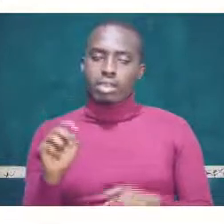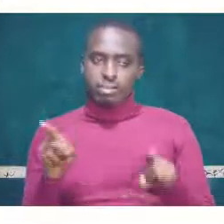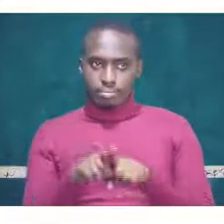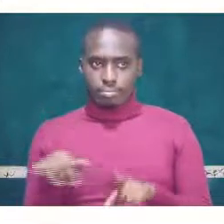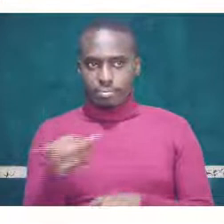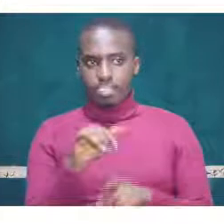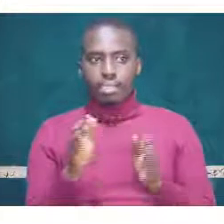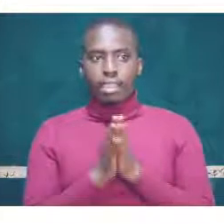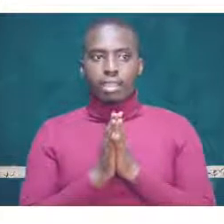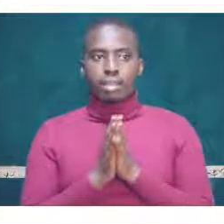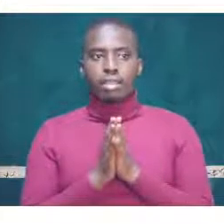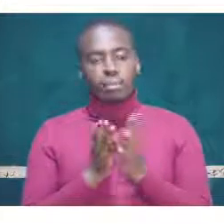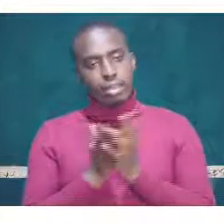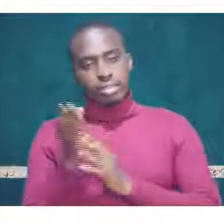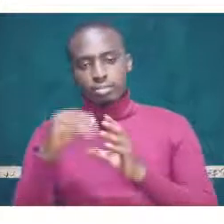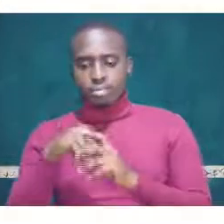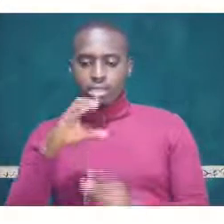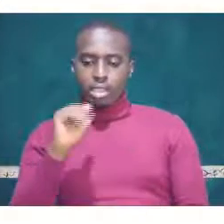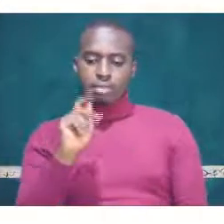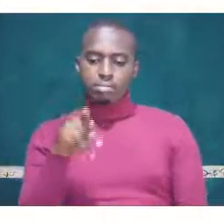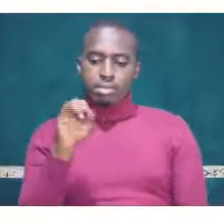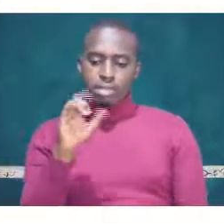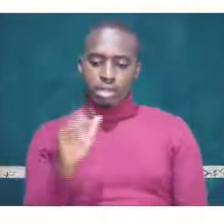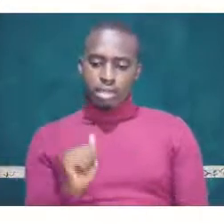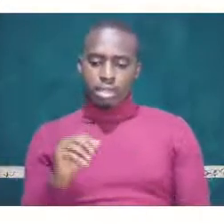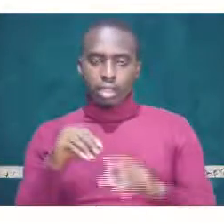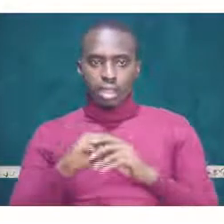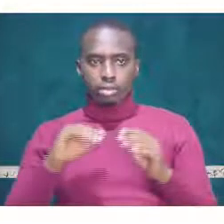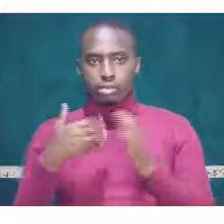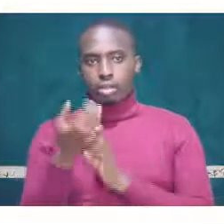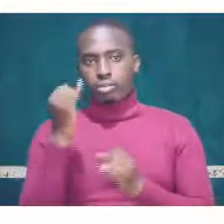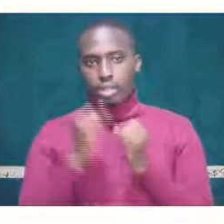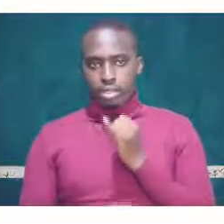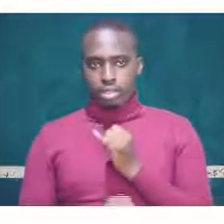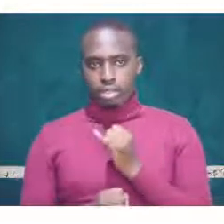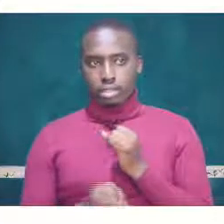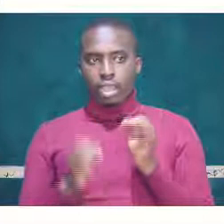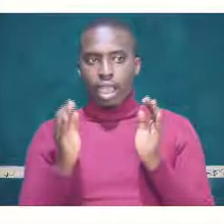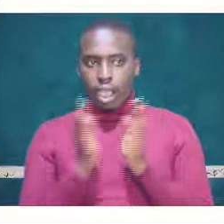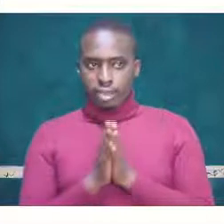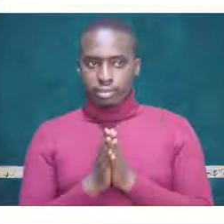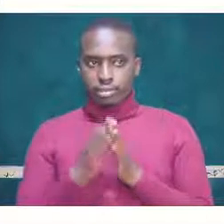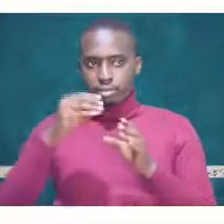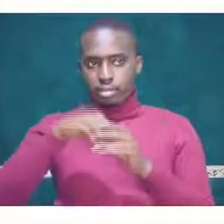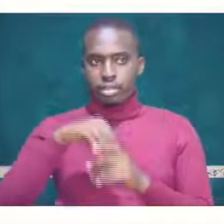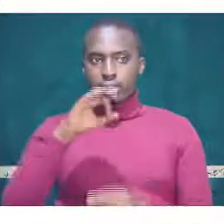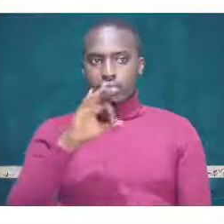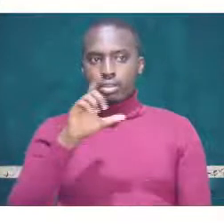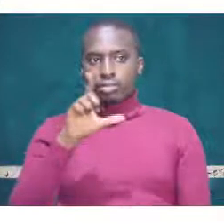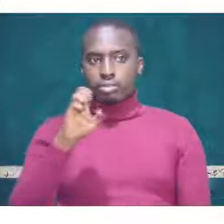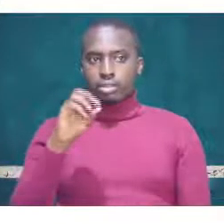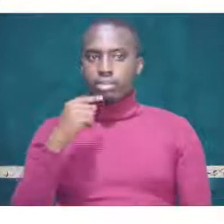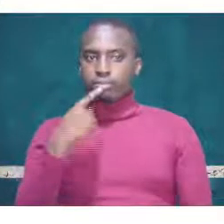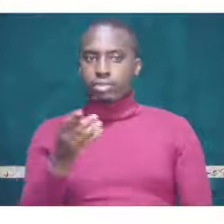as a fluid passing through the capillary walls at interior end as interstitial fluid, as I mentioned it at